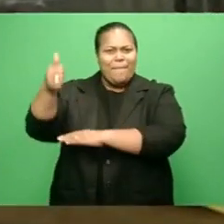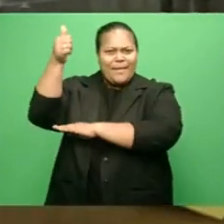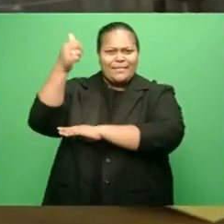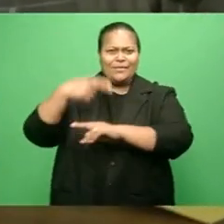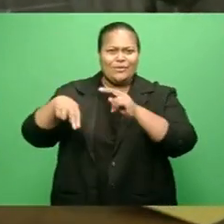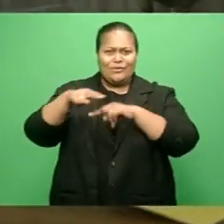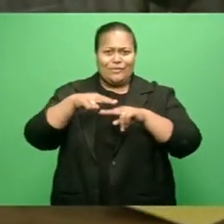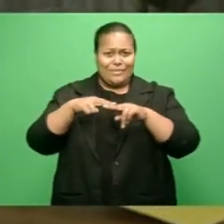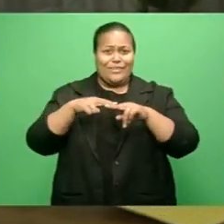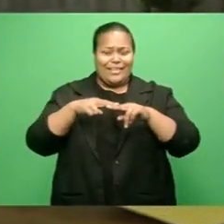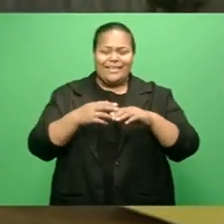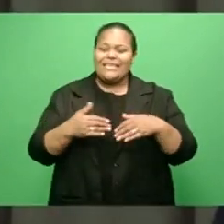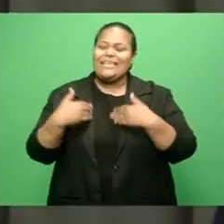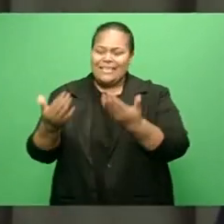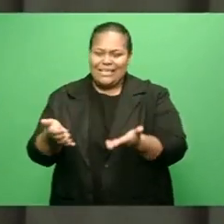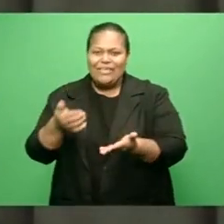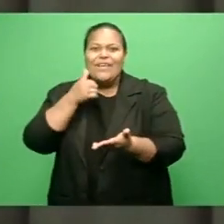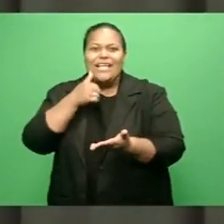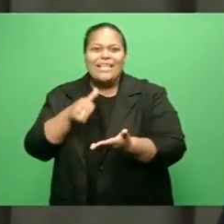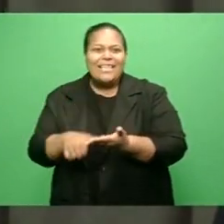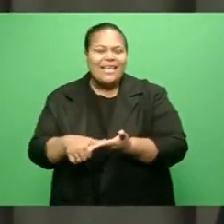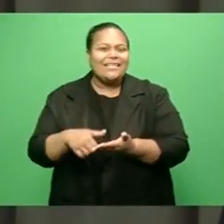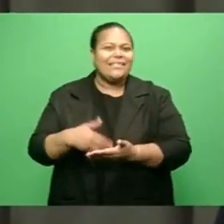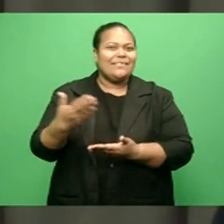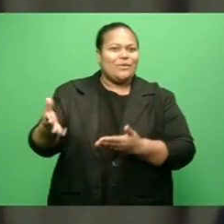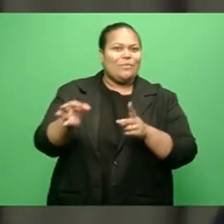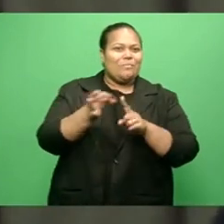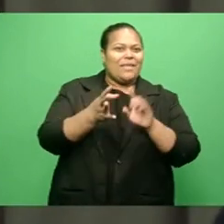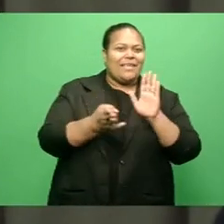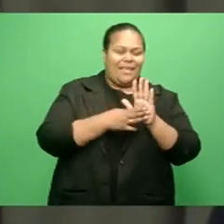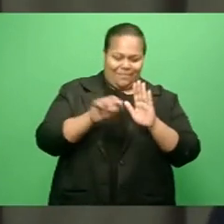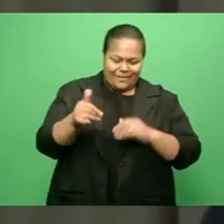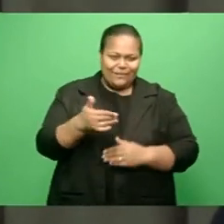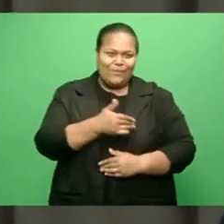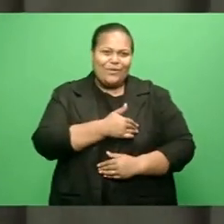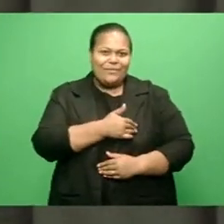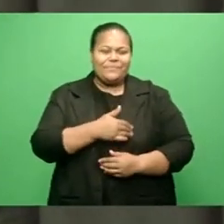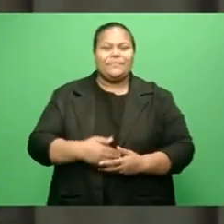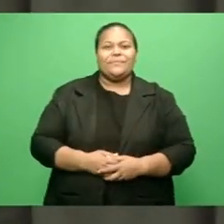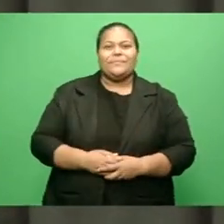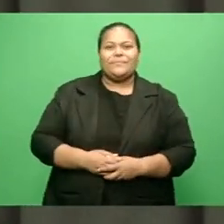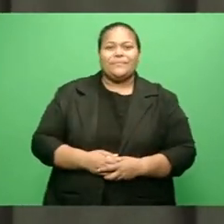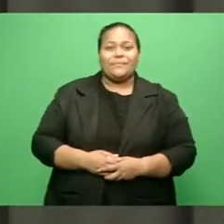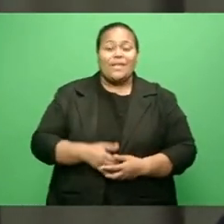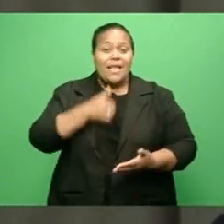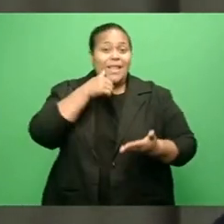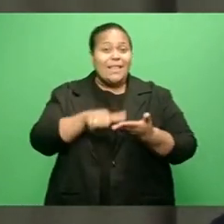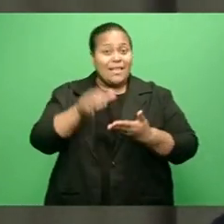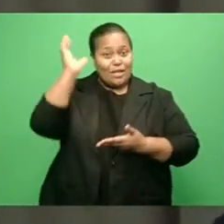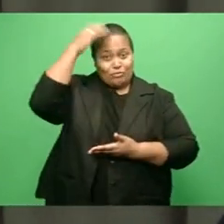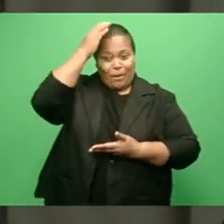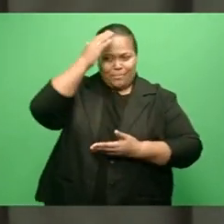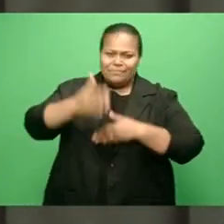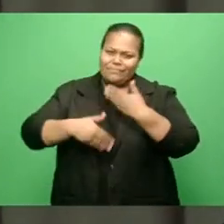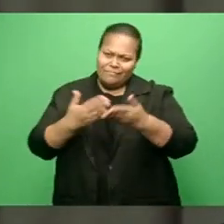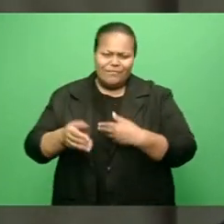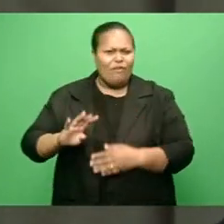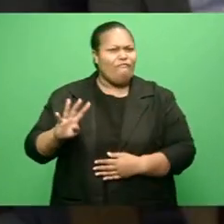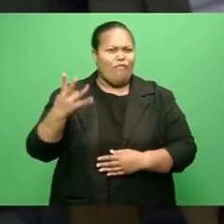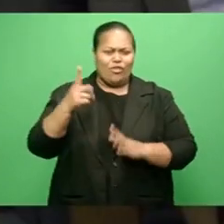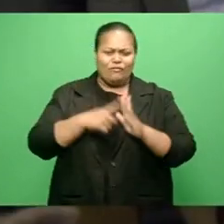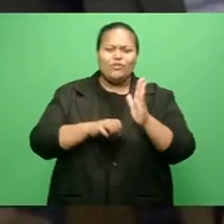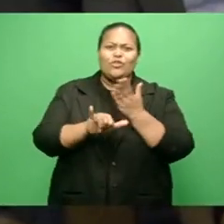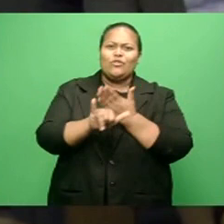Joseph Sella, during a courtesy call on the Prime Minister this morning. In his letter, Trump said the 4th of July is an important day